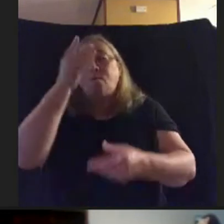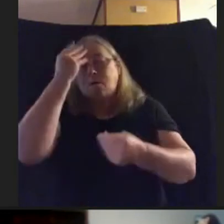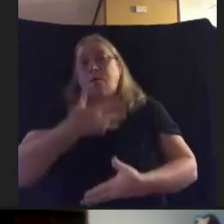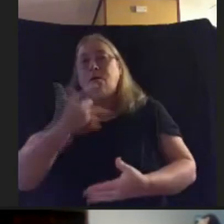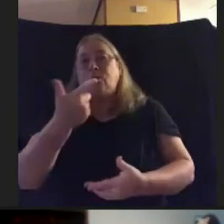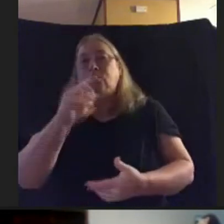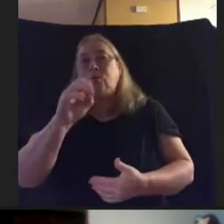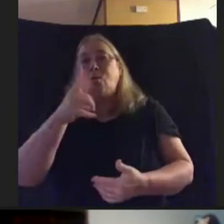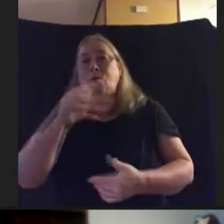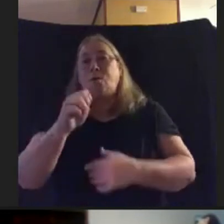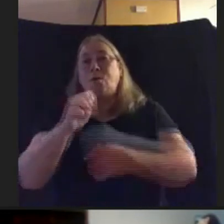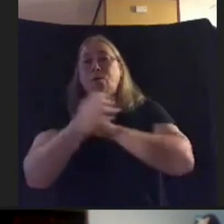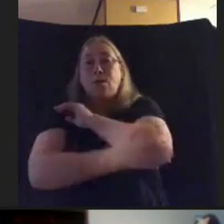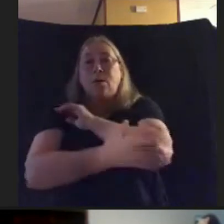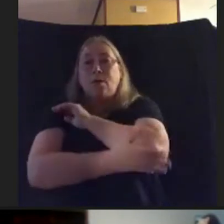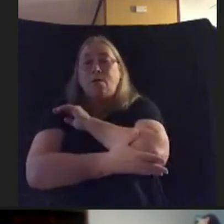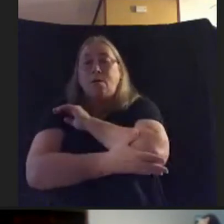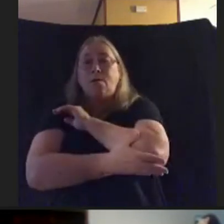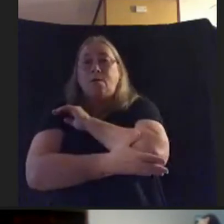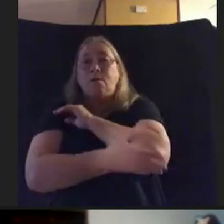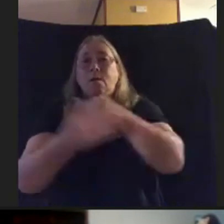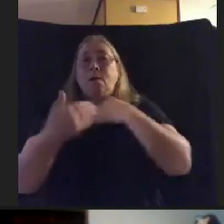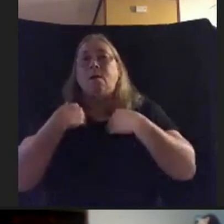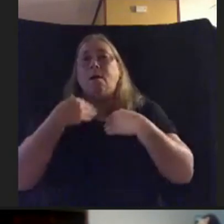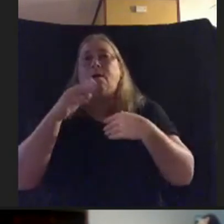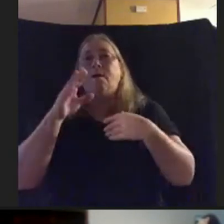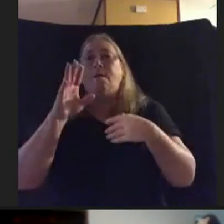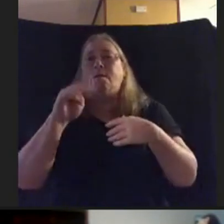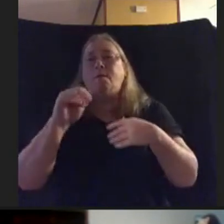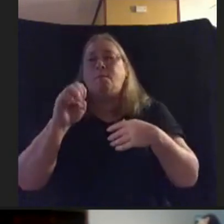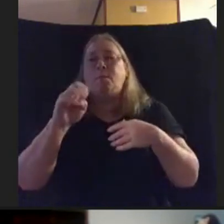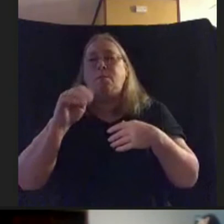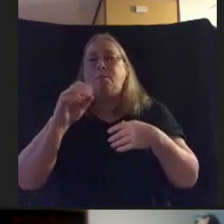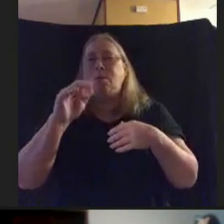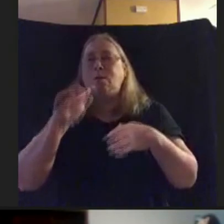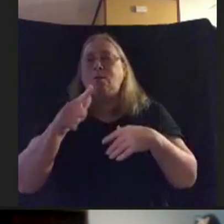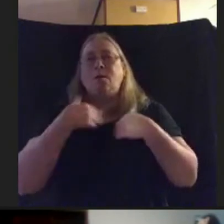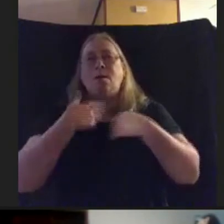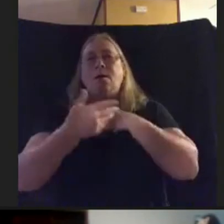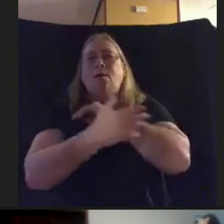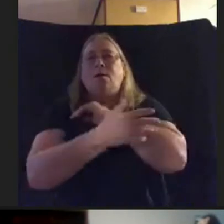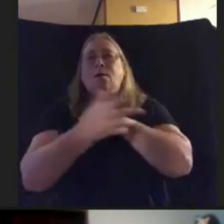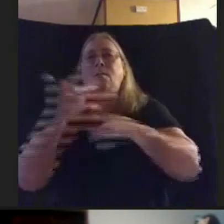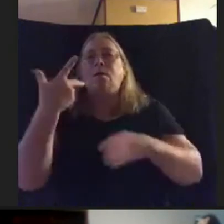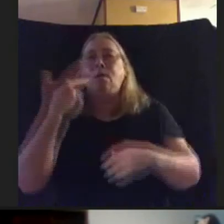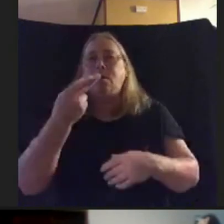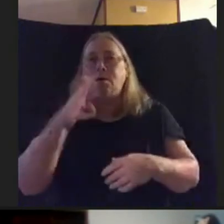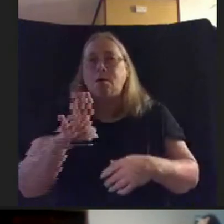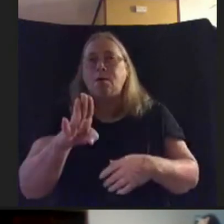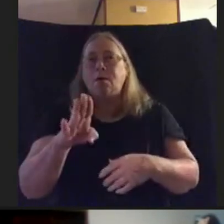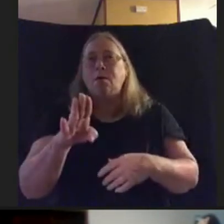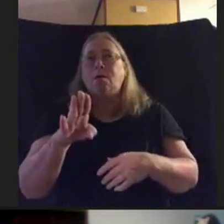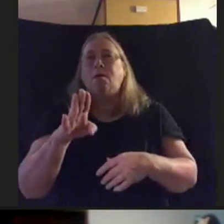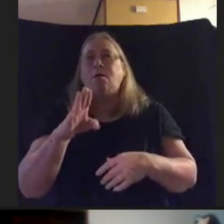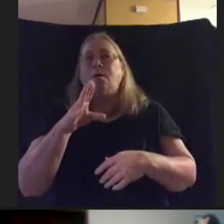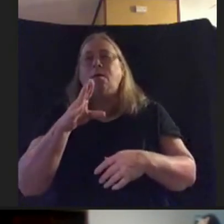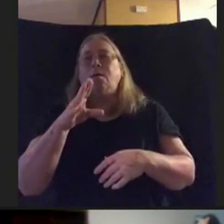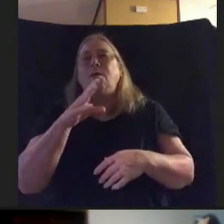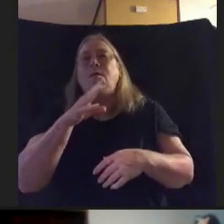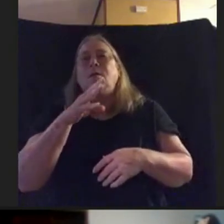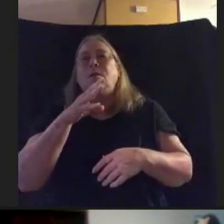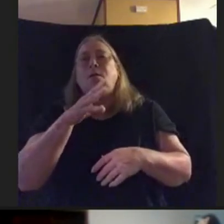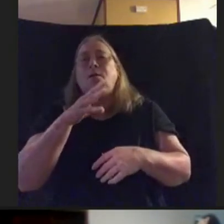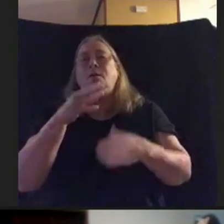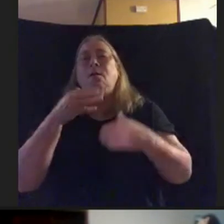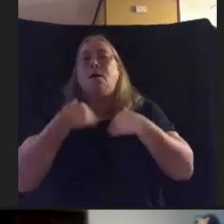shots. Lackey Memorial has shots. Hattiesburg Clinic, in their partnership with Forest General, has shots. So you can